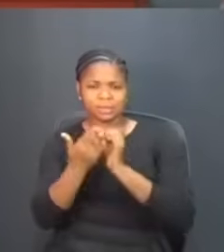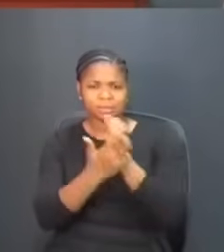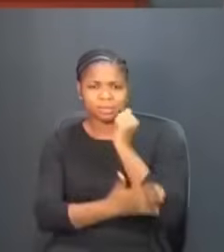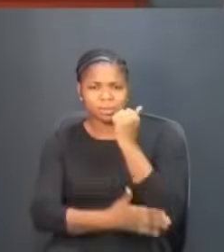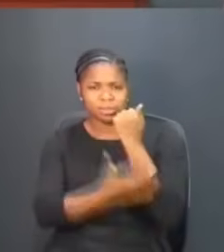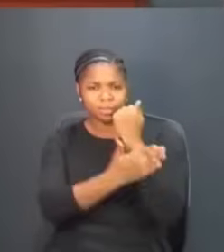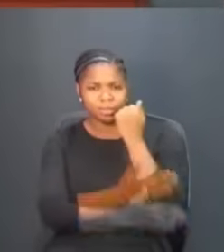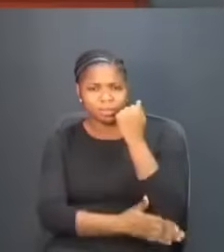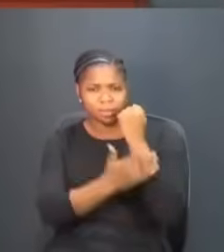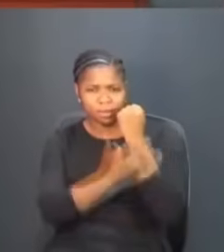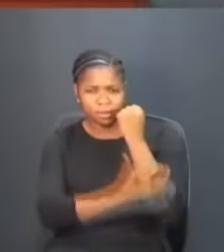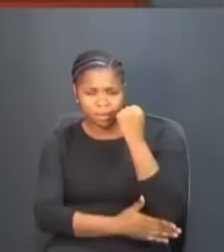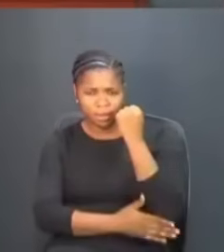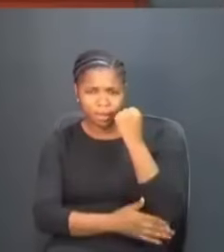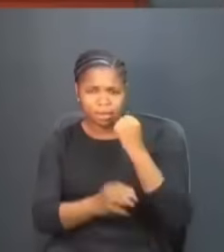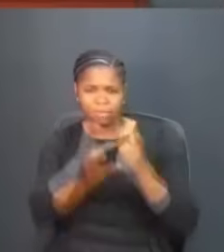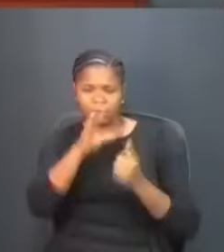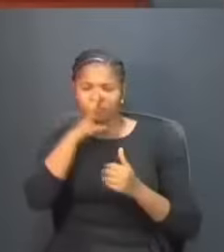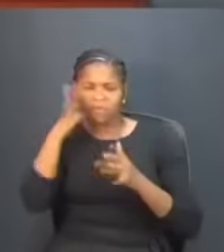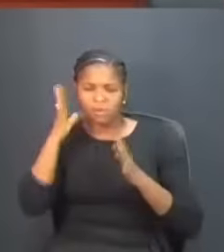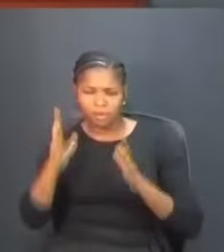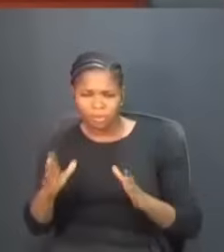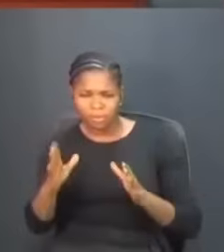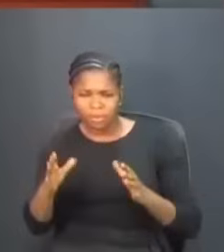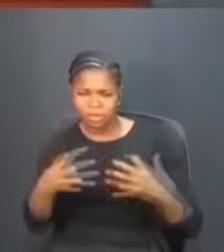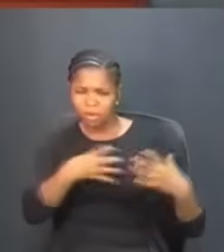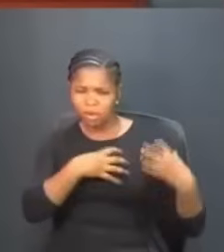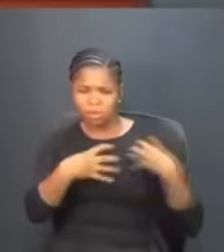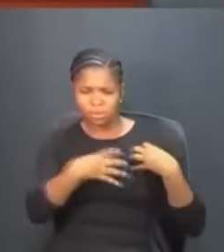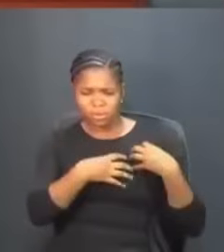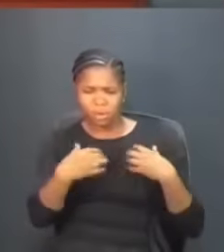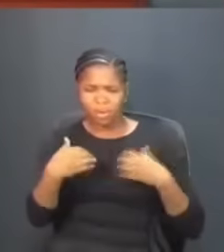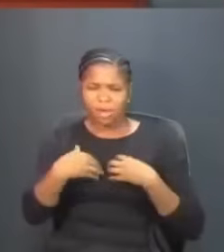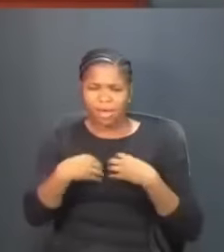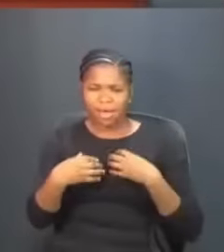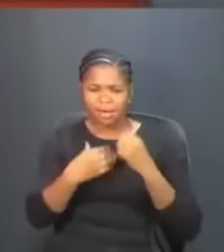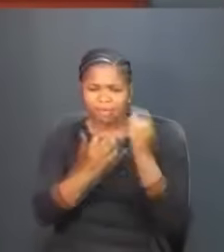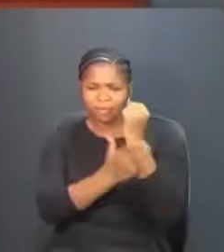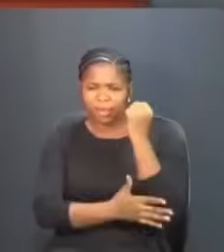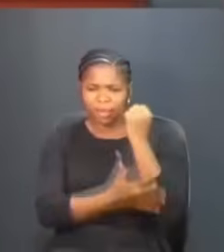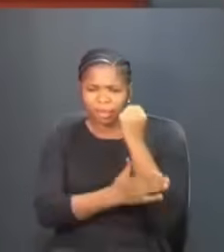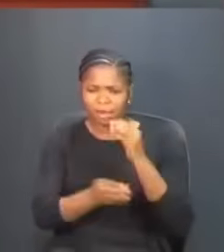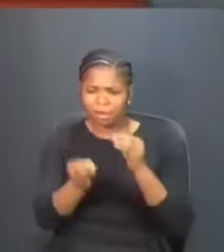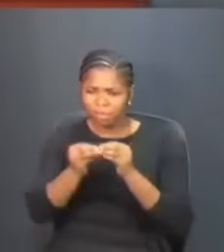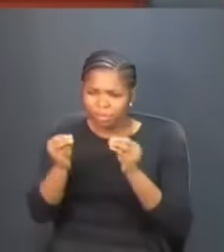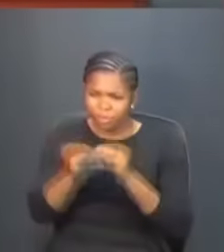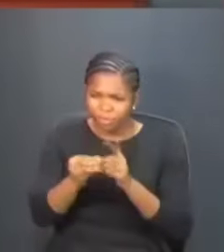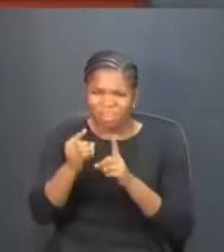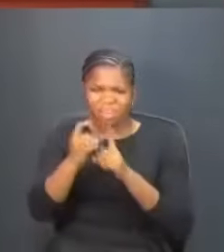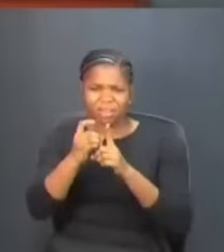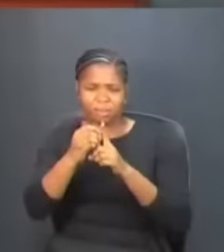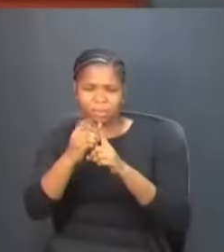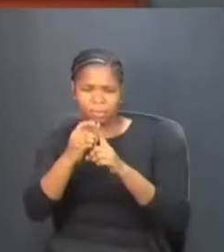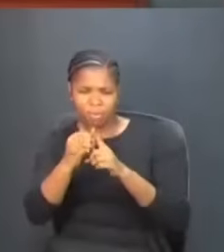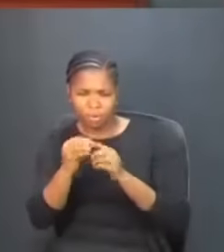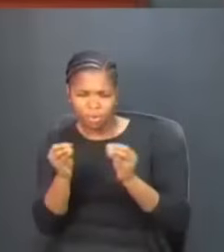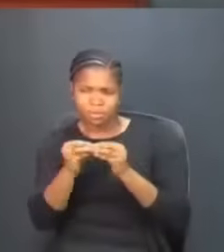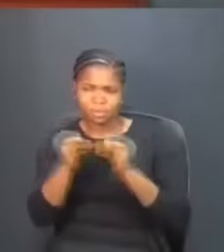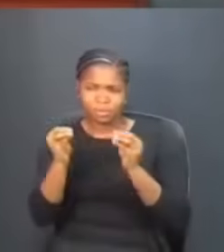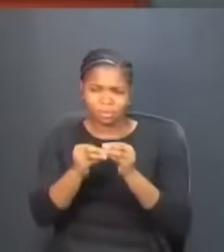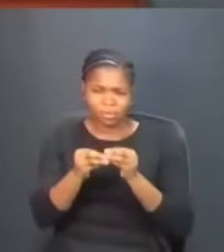of harvest, tubers of yams. The rice farmers are complaining they have a lot of. Is it